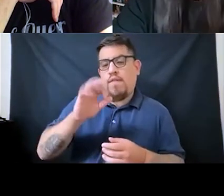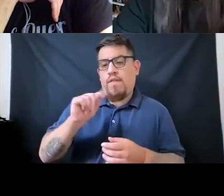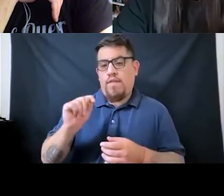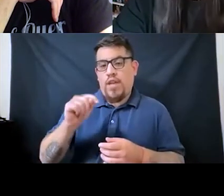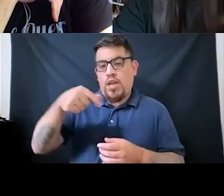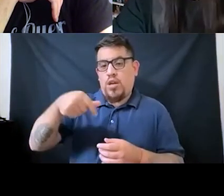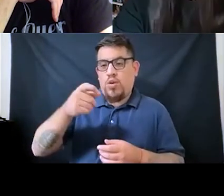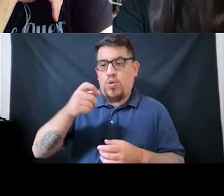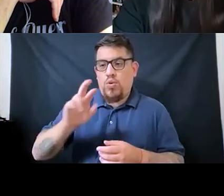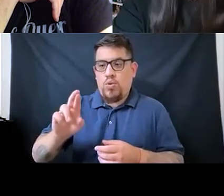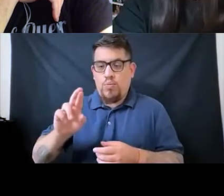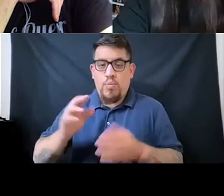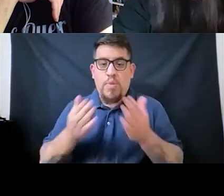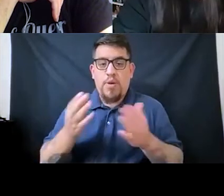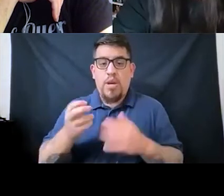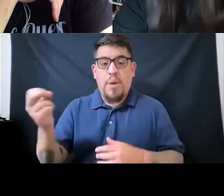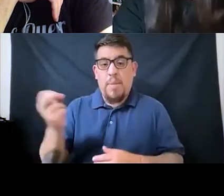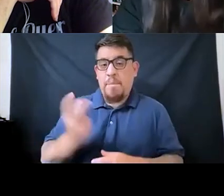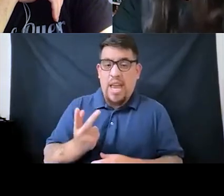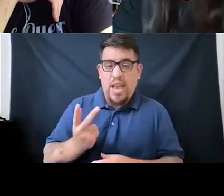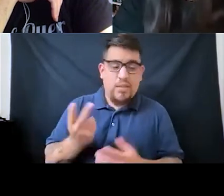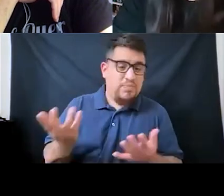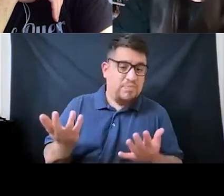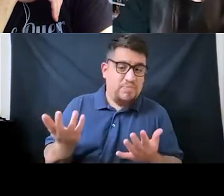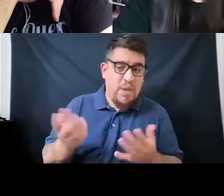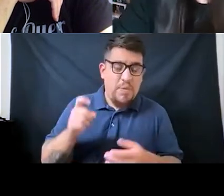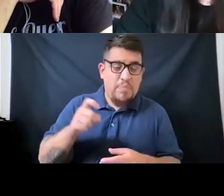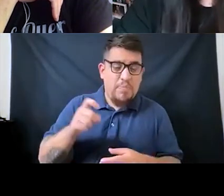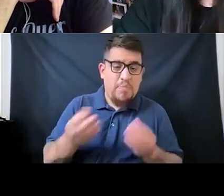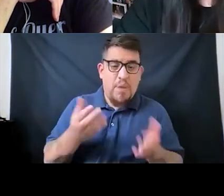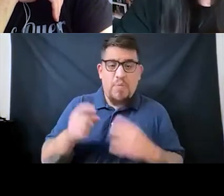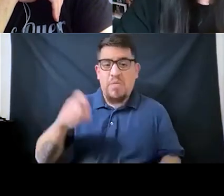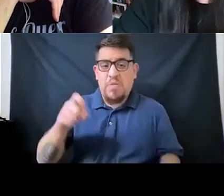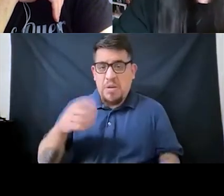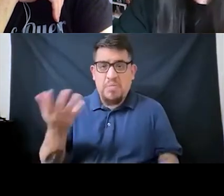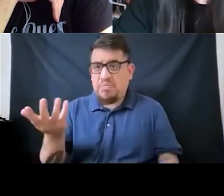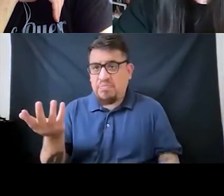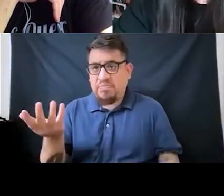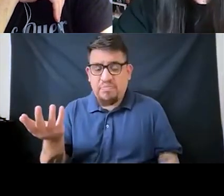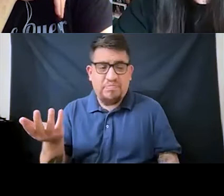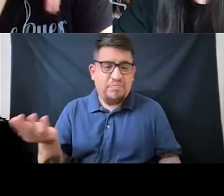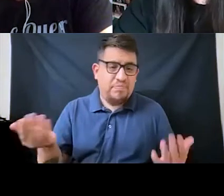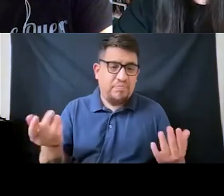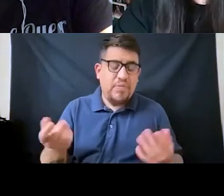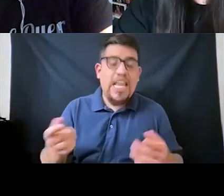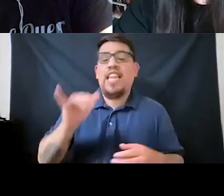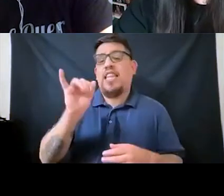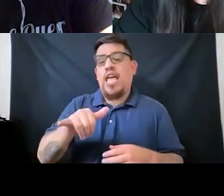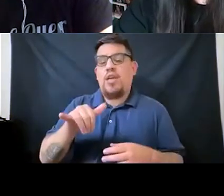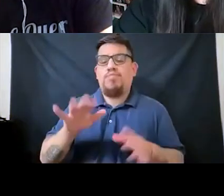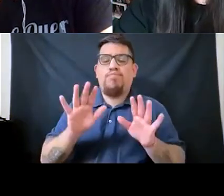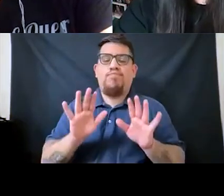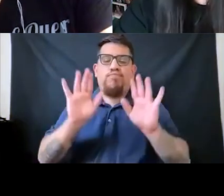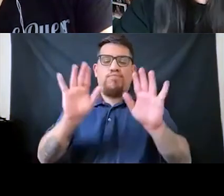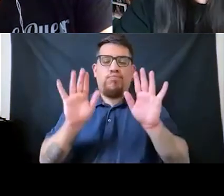we should bring that back. Maybe we should bring another fat and queer spin-off project. Yeah. But that was incredibly,